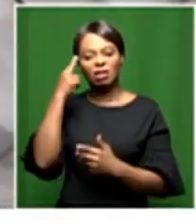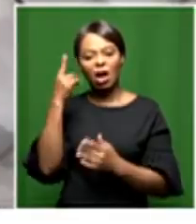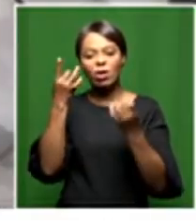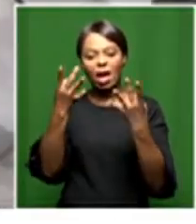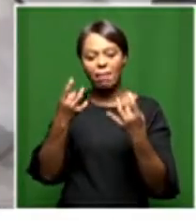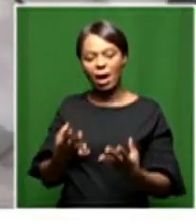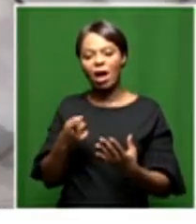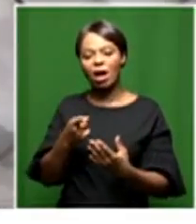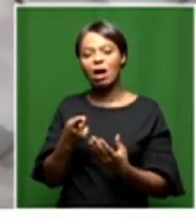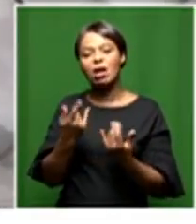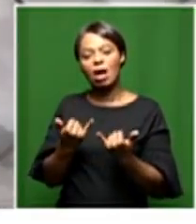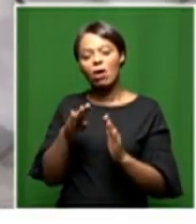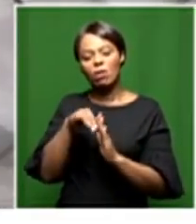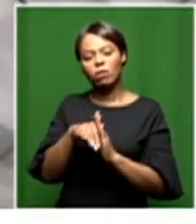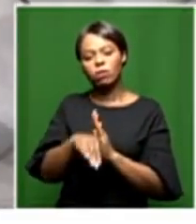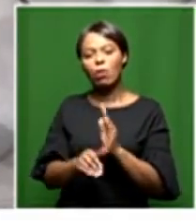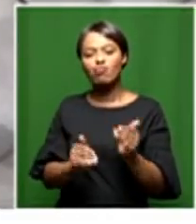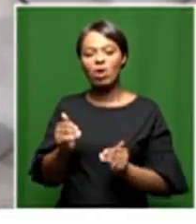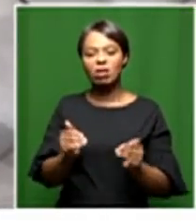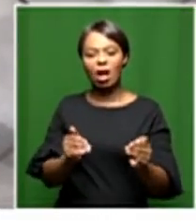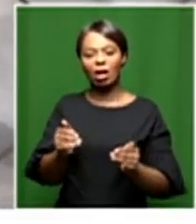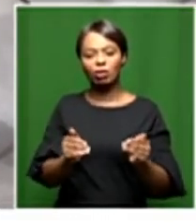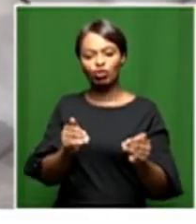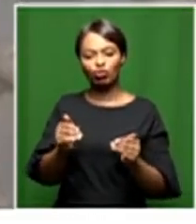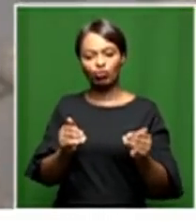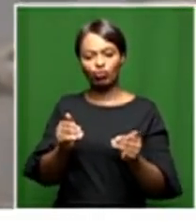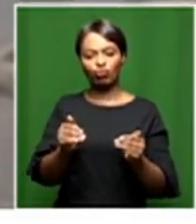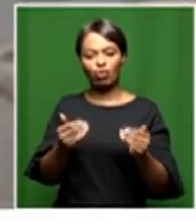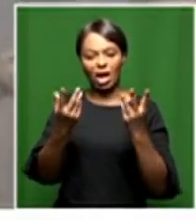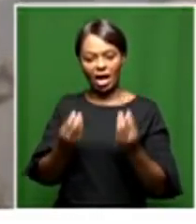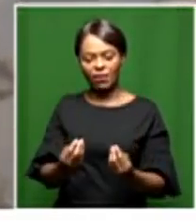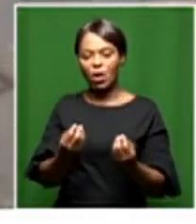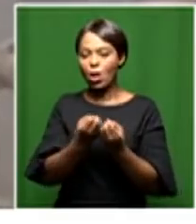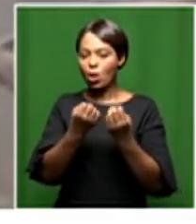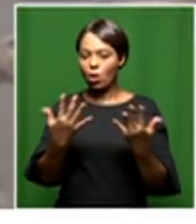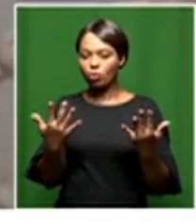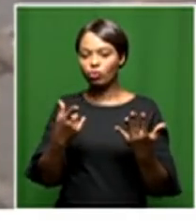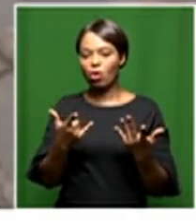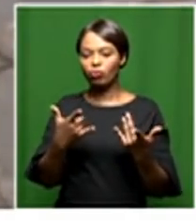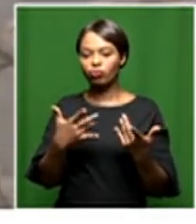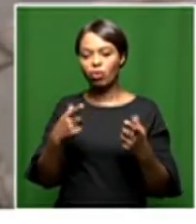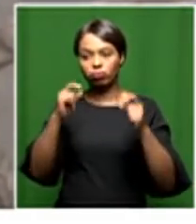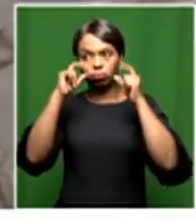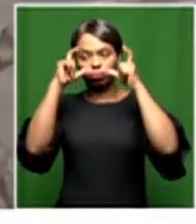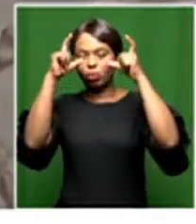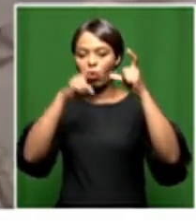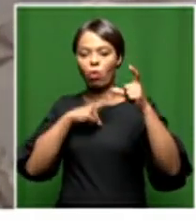but the authorities are saying they're still going to approach it with a lot of caution so that they avoid a third